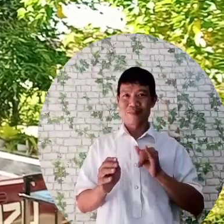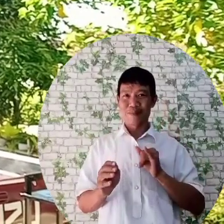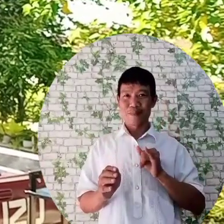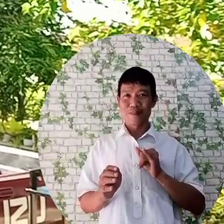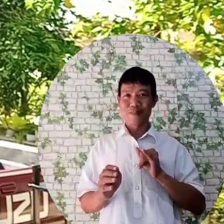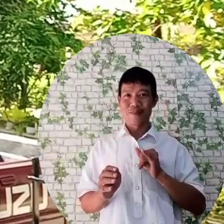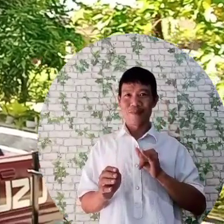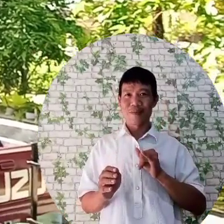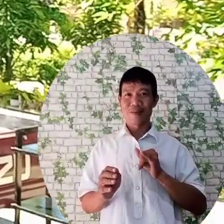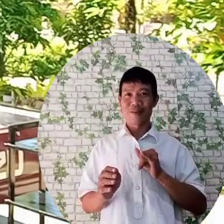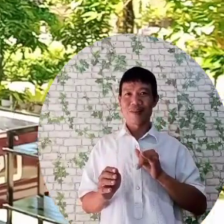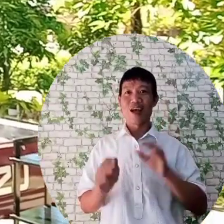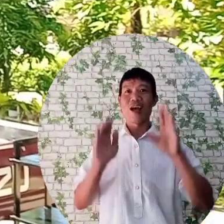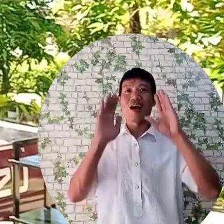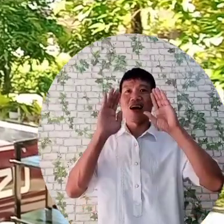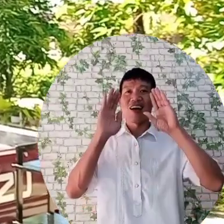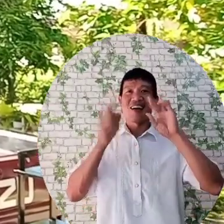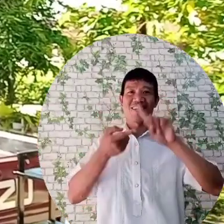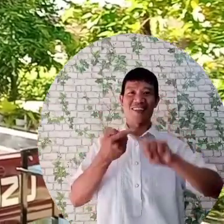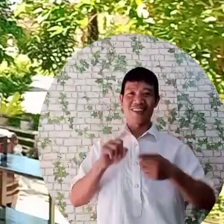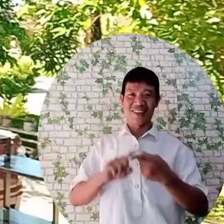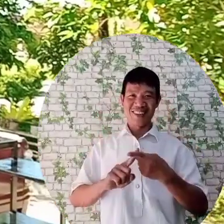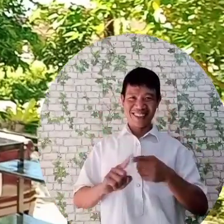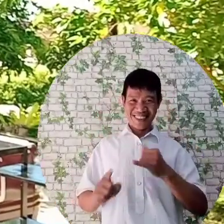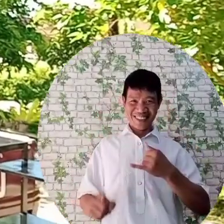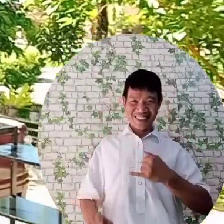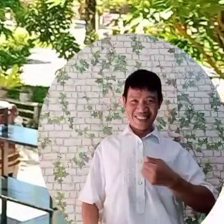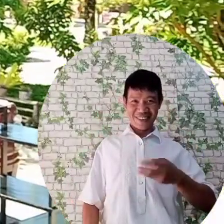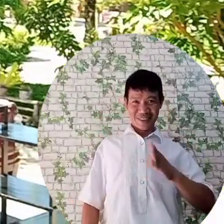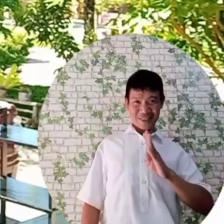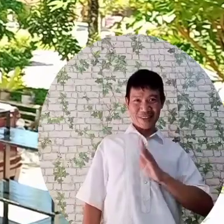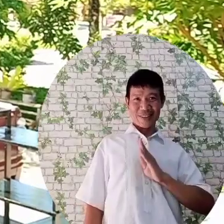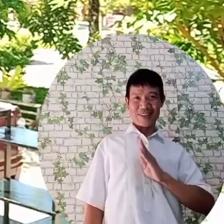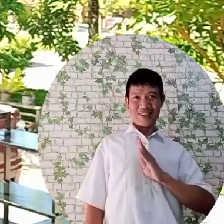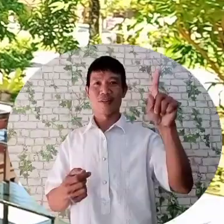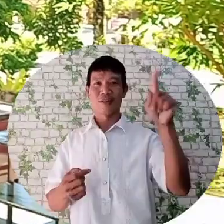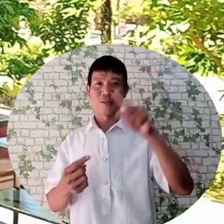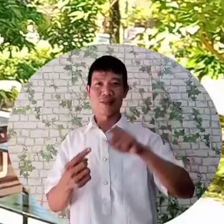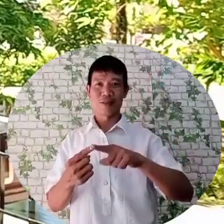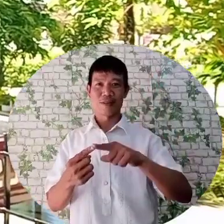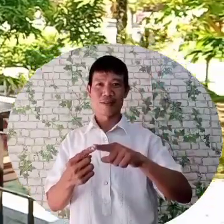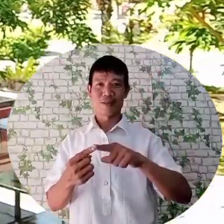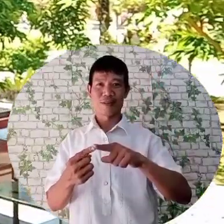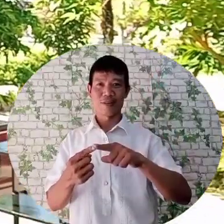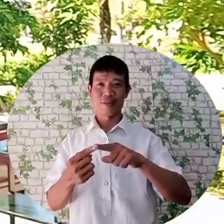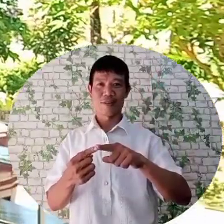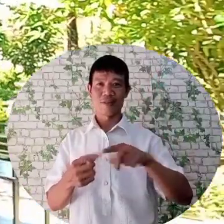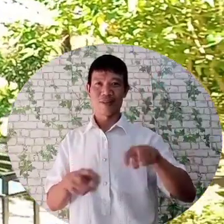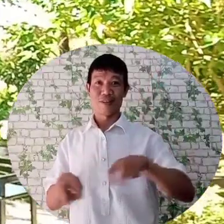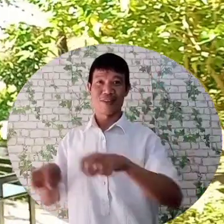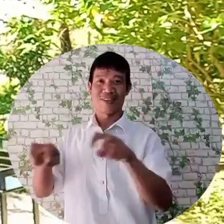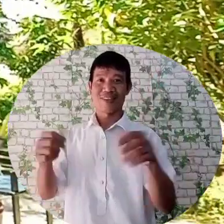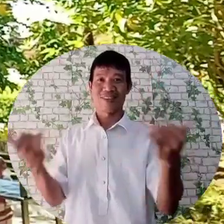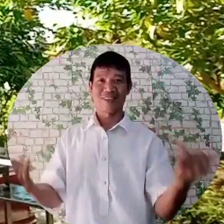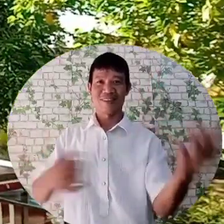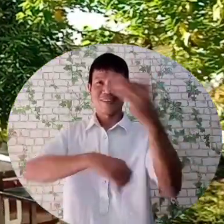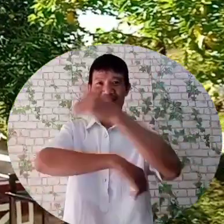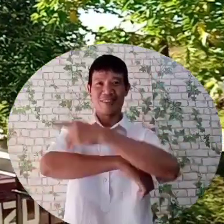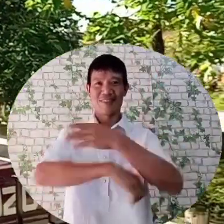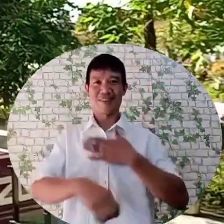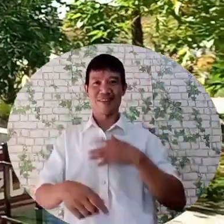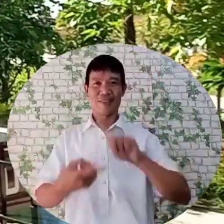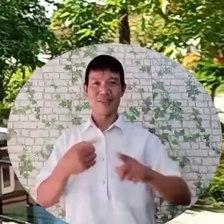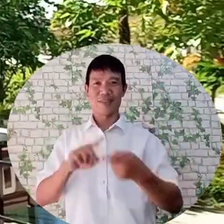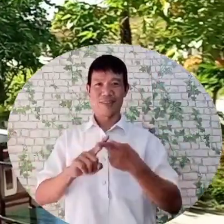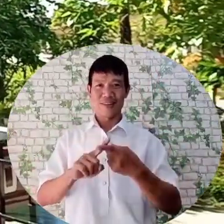friend Johnny L. Birao. So good luck to your journey today, my friend. So we'll